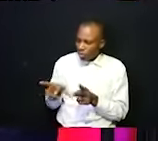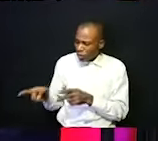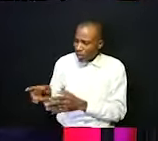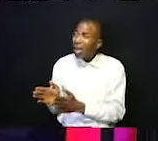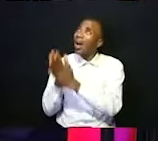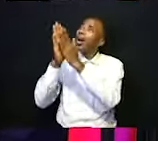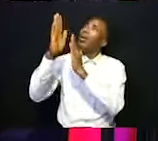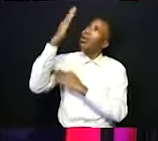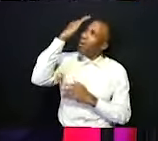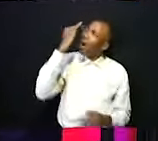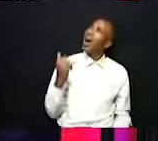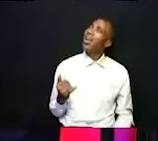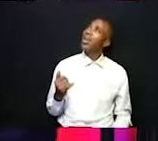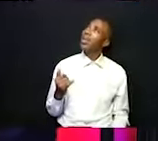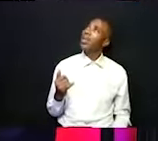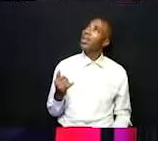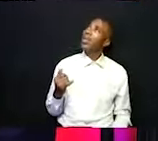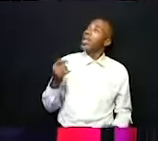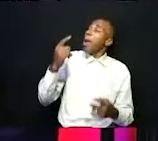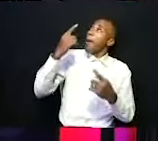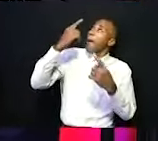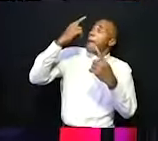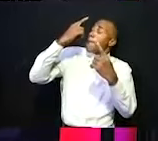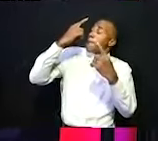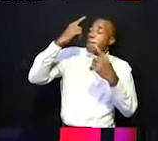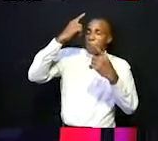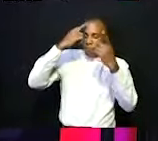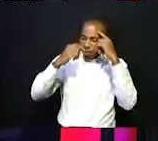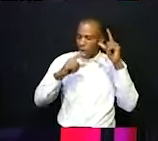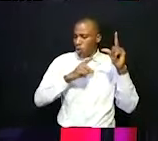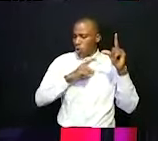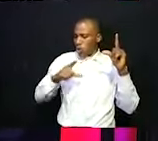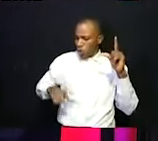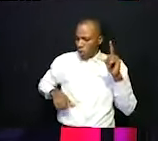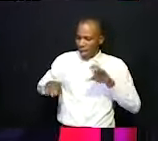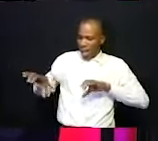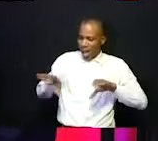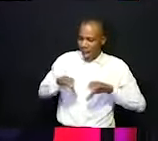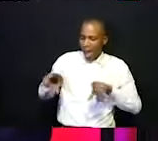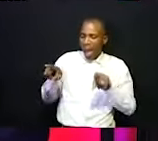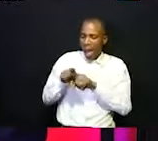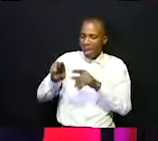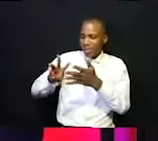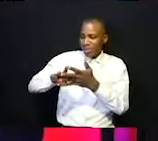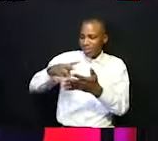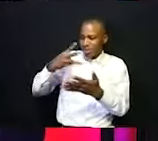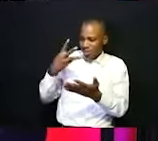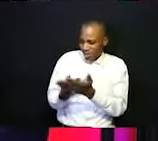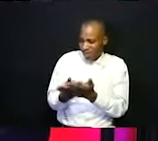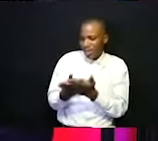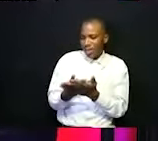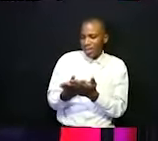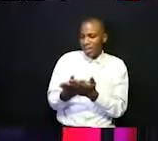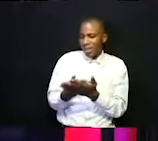Na mubisa se edi entia. It is because the Lord is acting as the witness between you and the wife of your